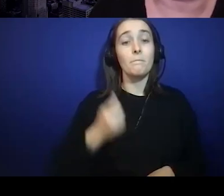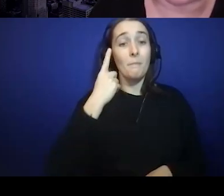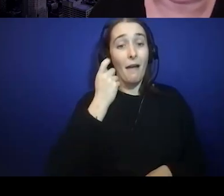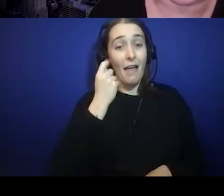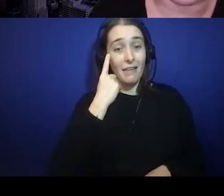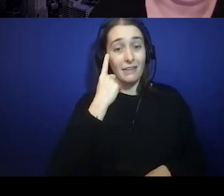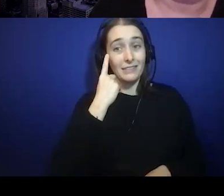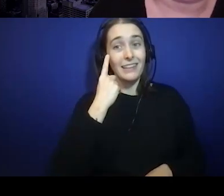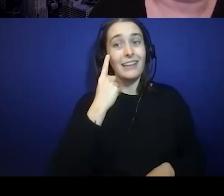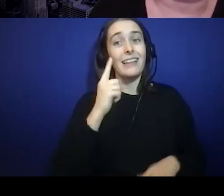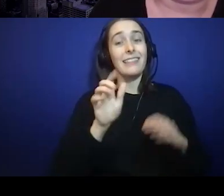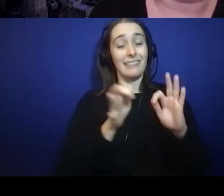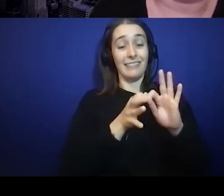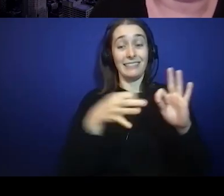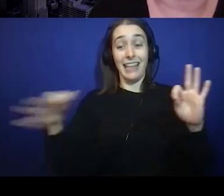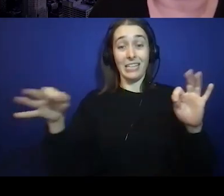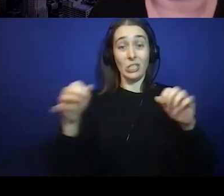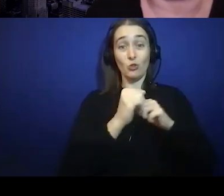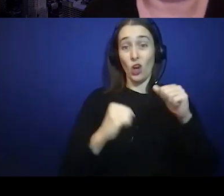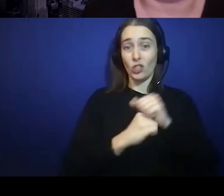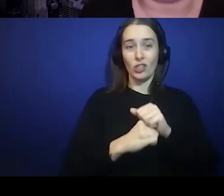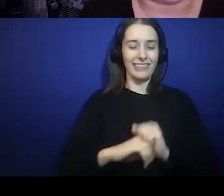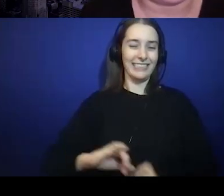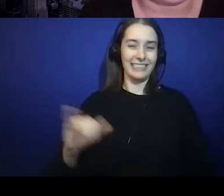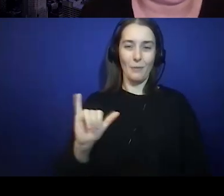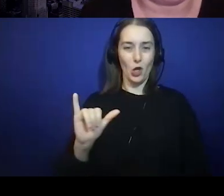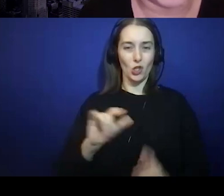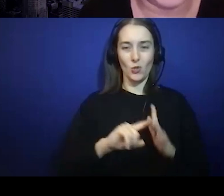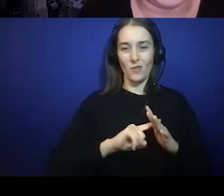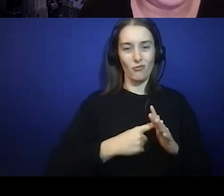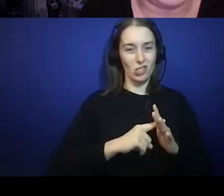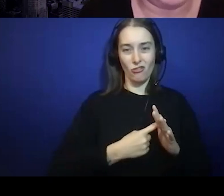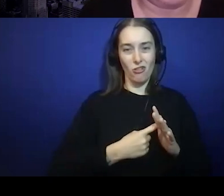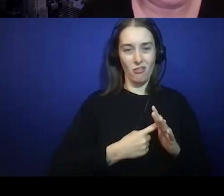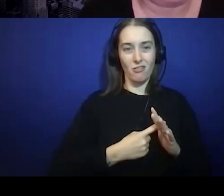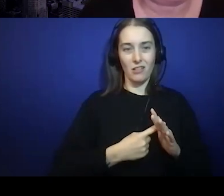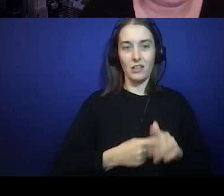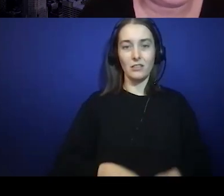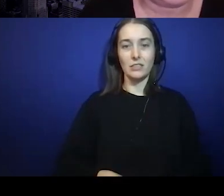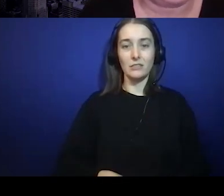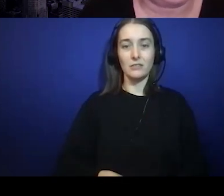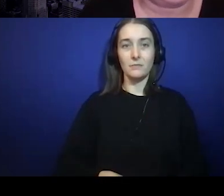the sentence structure is still very similar to the original passage.